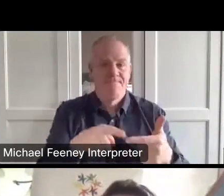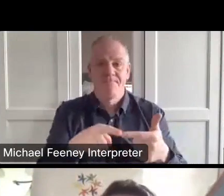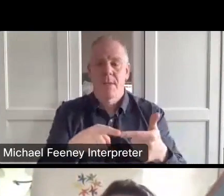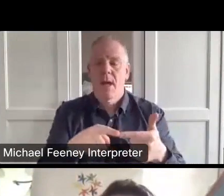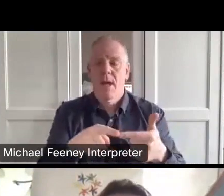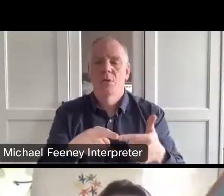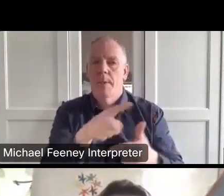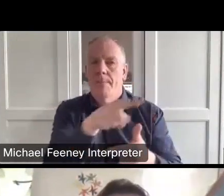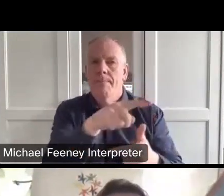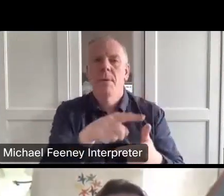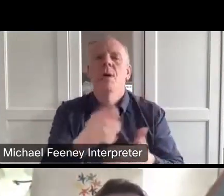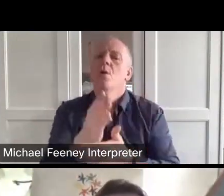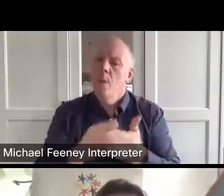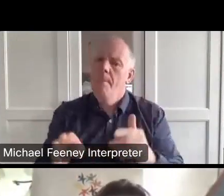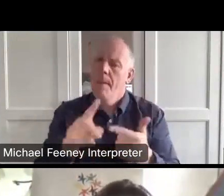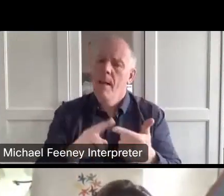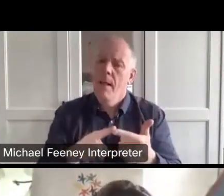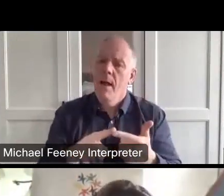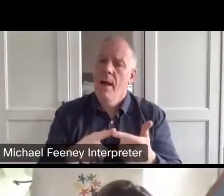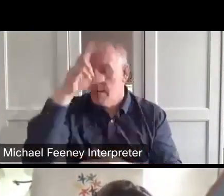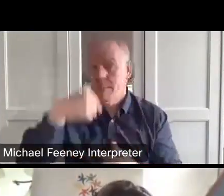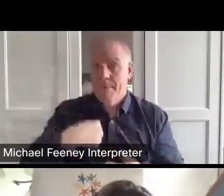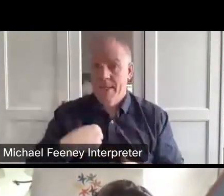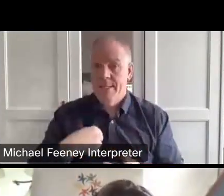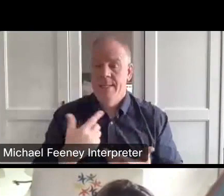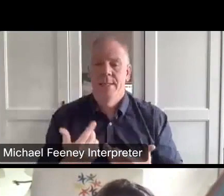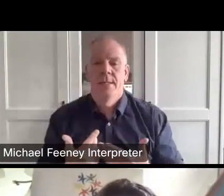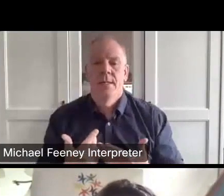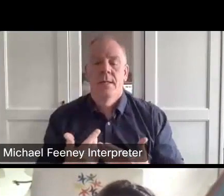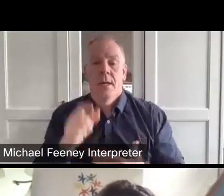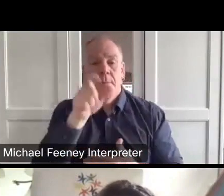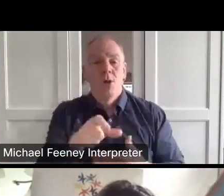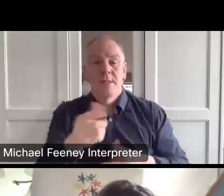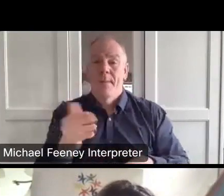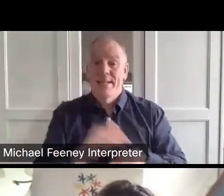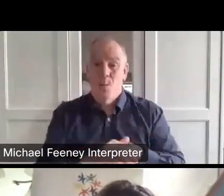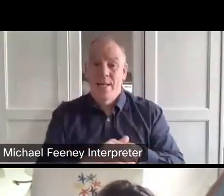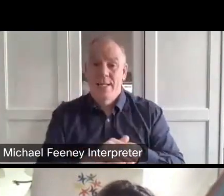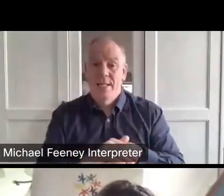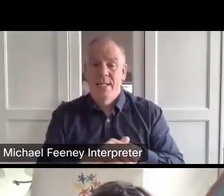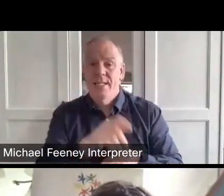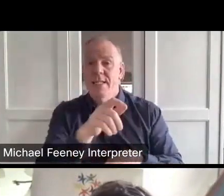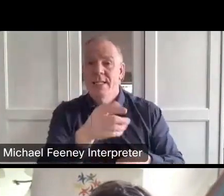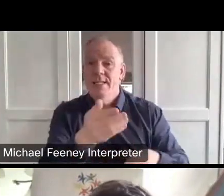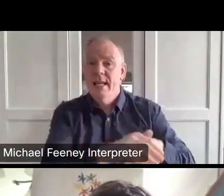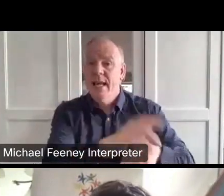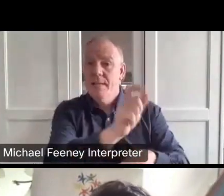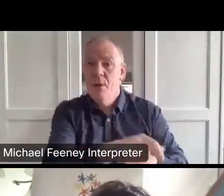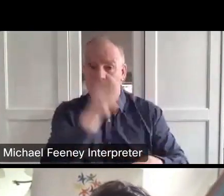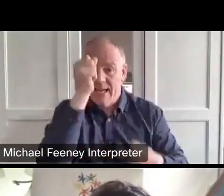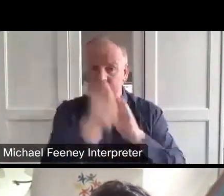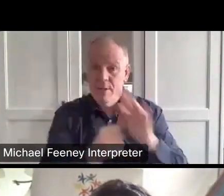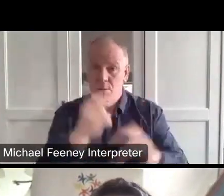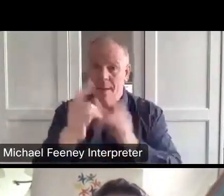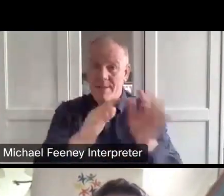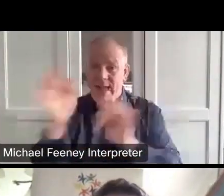just them, like people who have, like, I always think that when someone dies, you know, the dead person doesn't experience the aftermath of that.